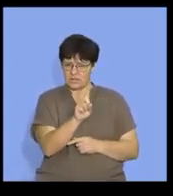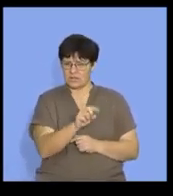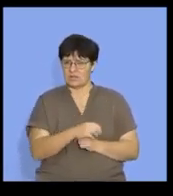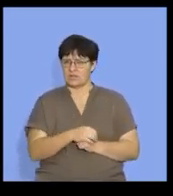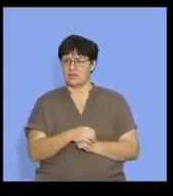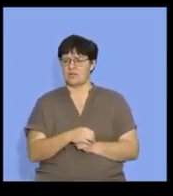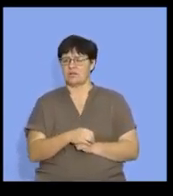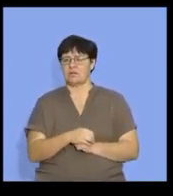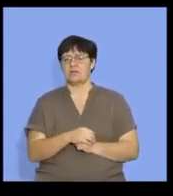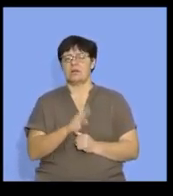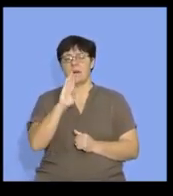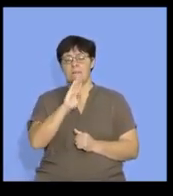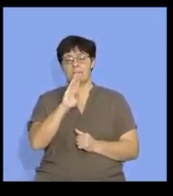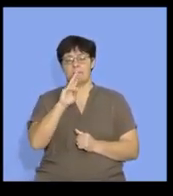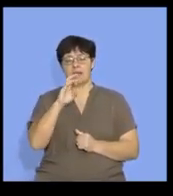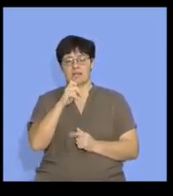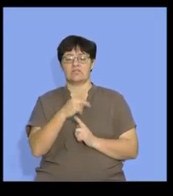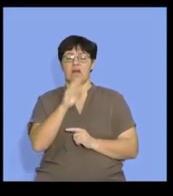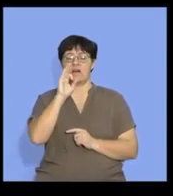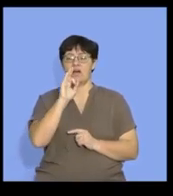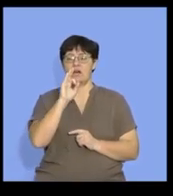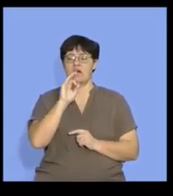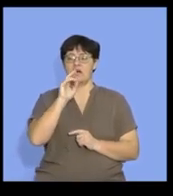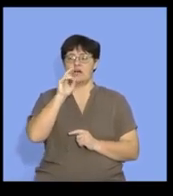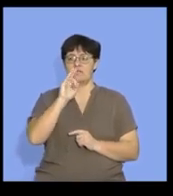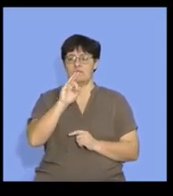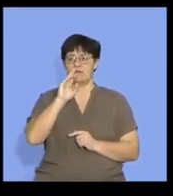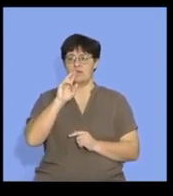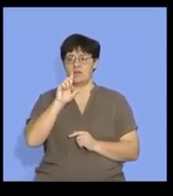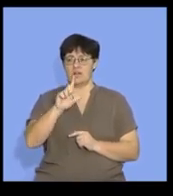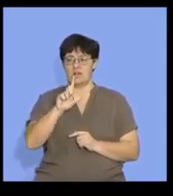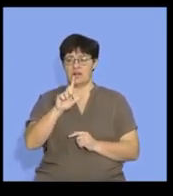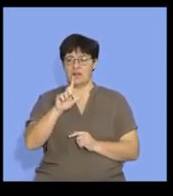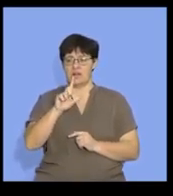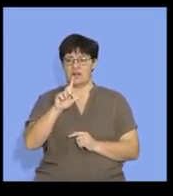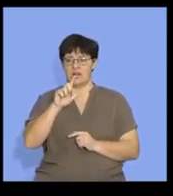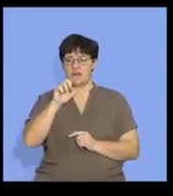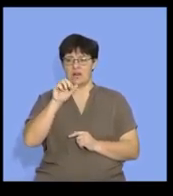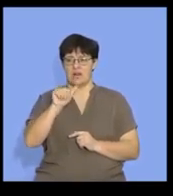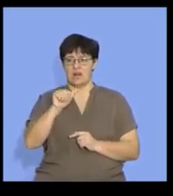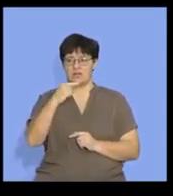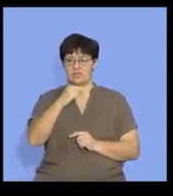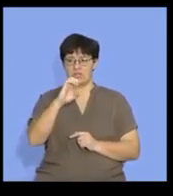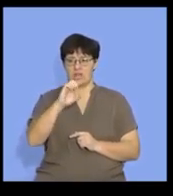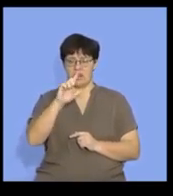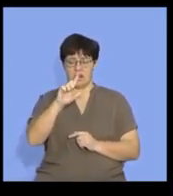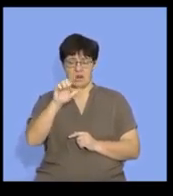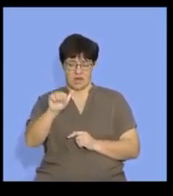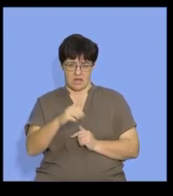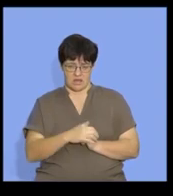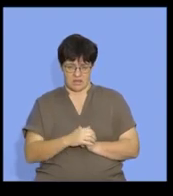our bacterium, and that is a flagella or a flagellum. You can use either